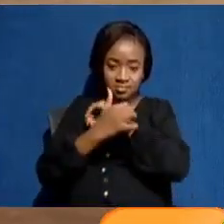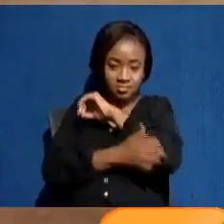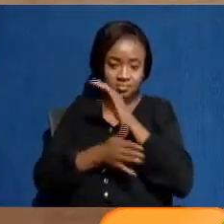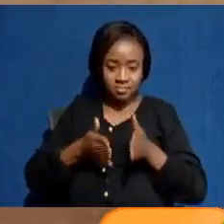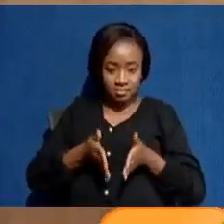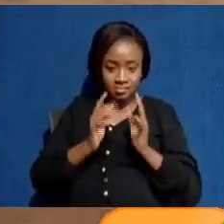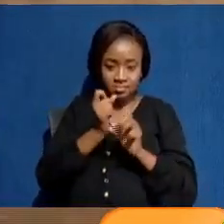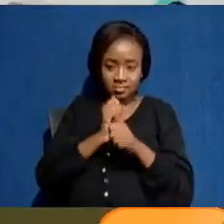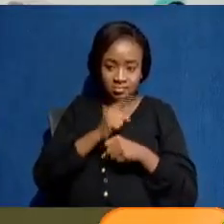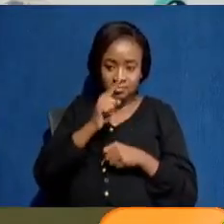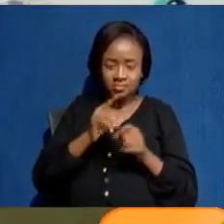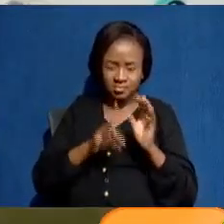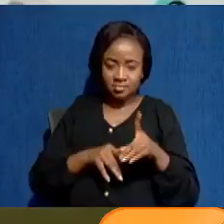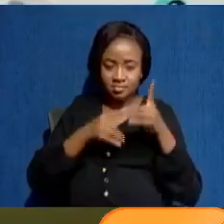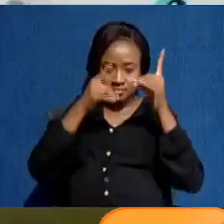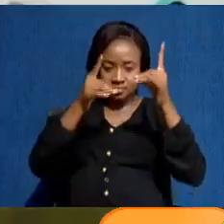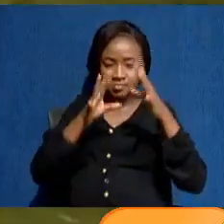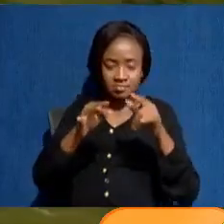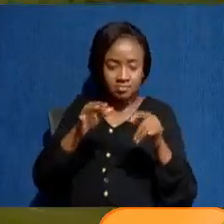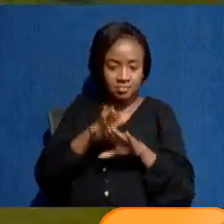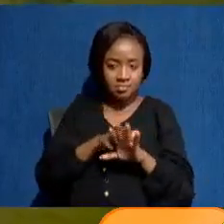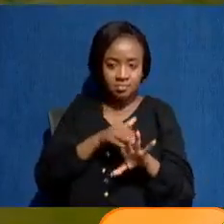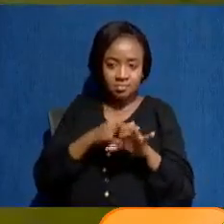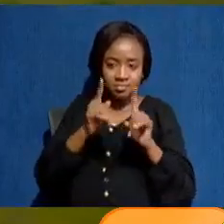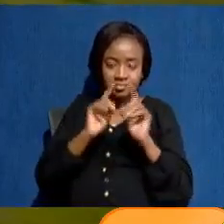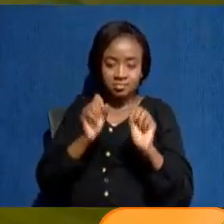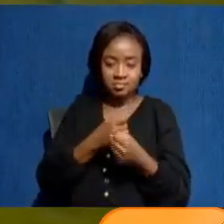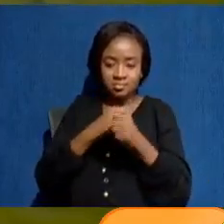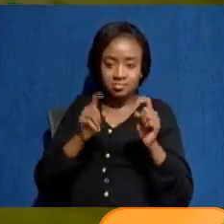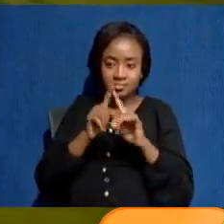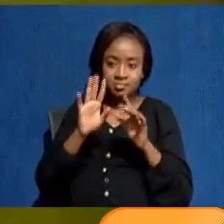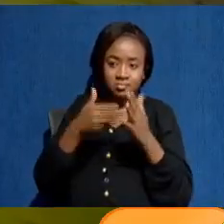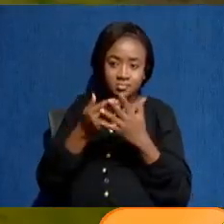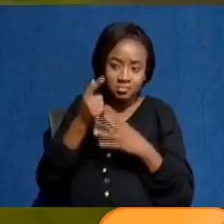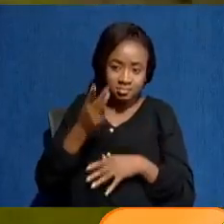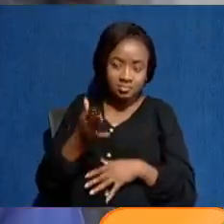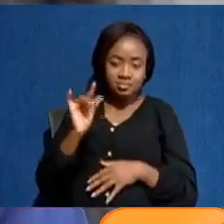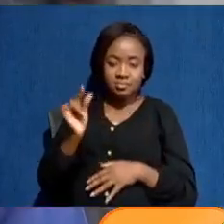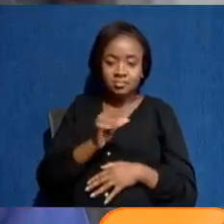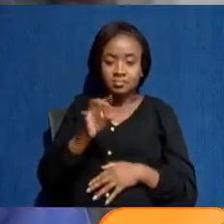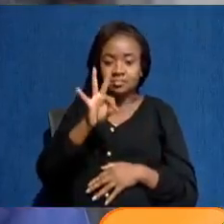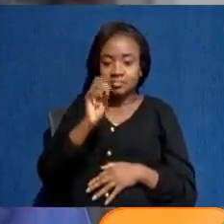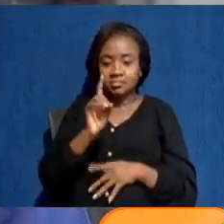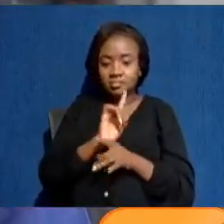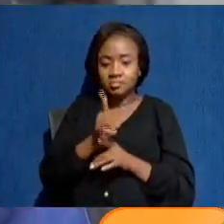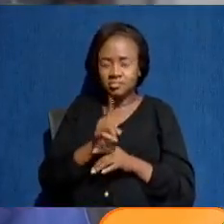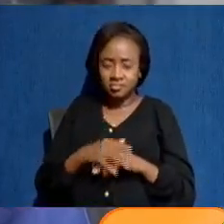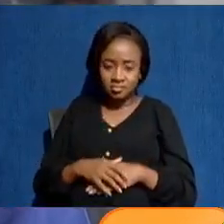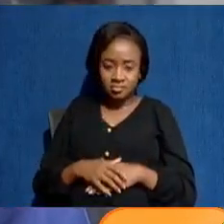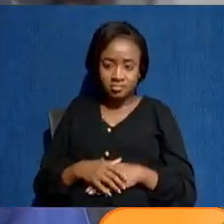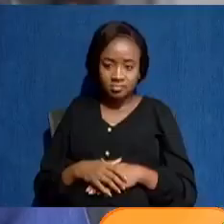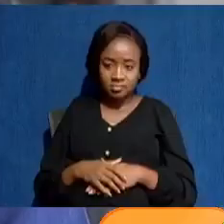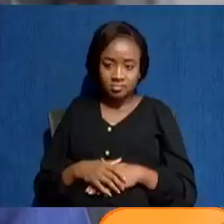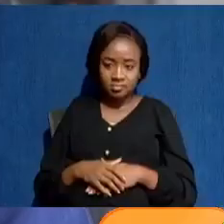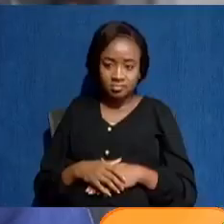such deliveries painfully slow or impossible. Now, a drone gets there under 30 minutes. Every 1 minute, 20 seconds, we